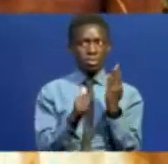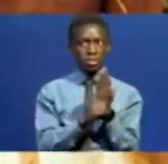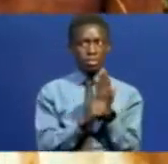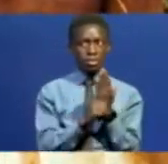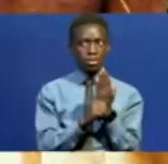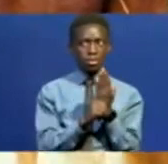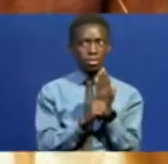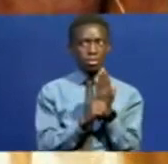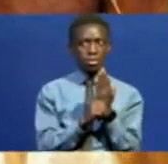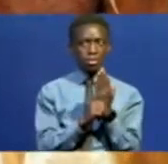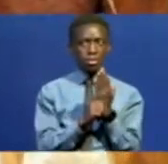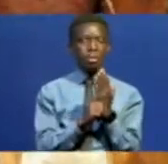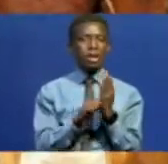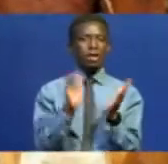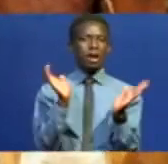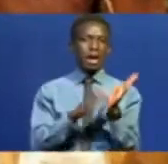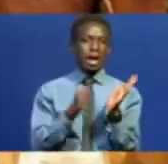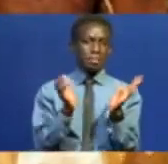Wakamba.